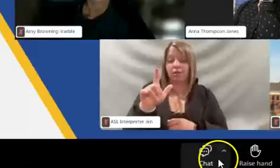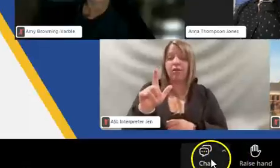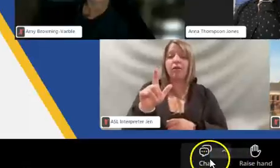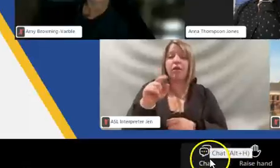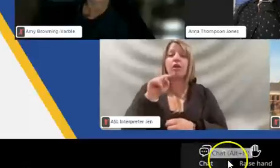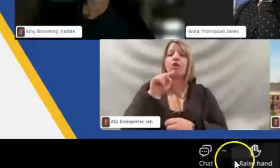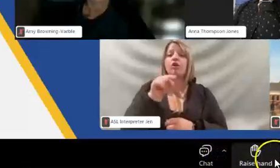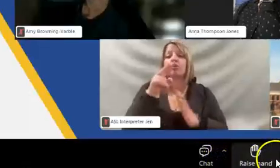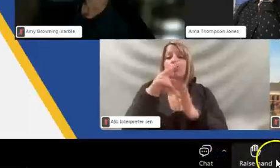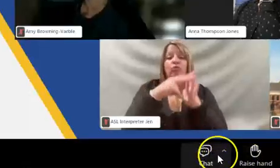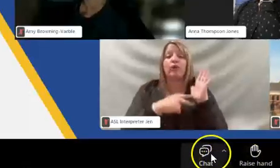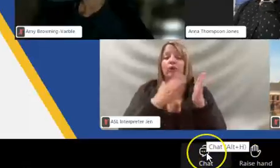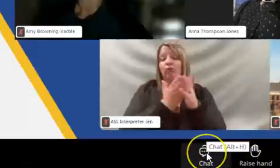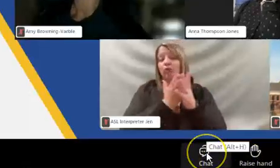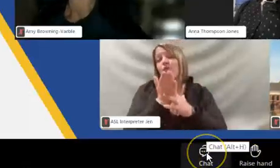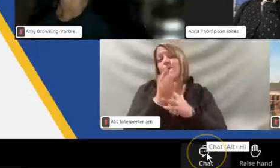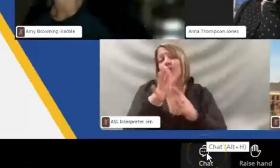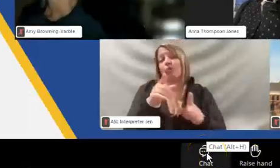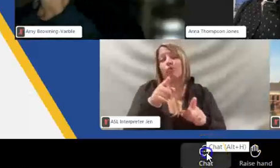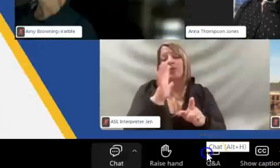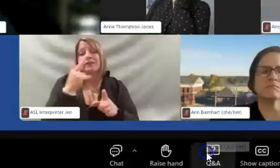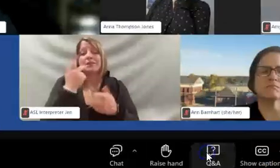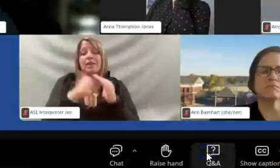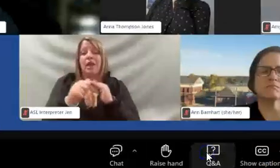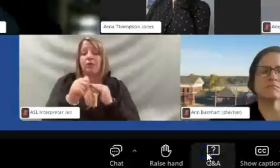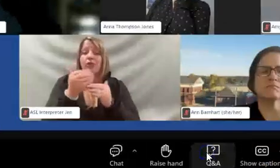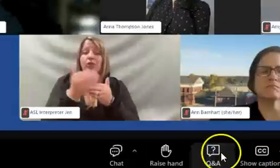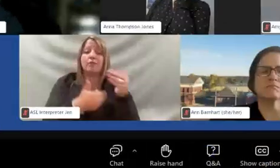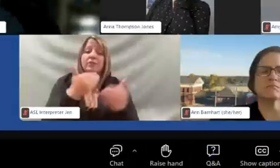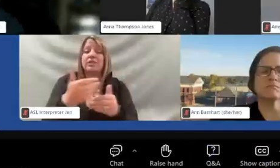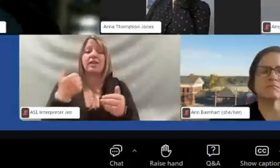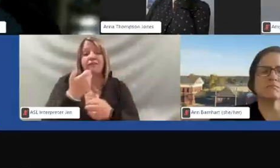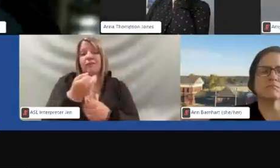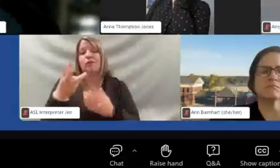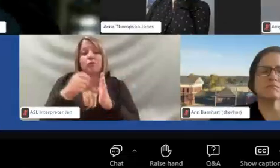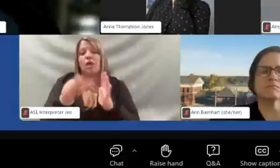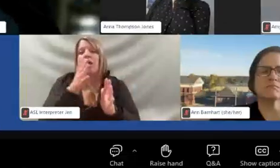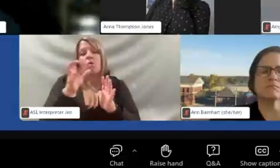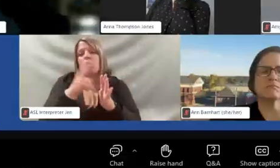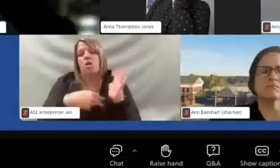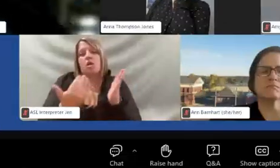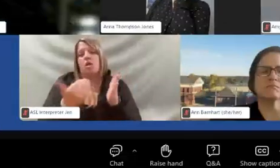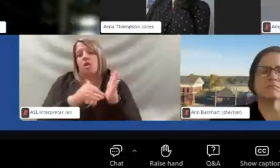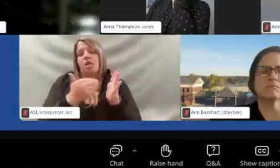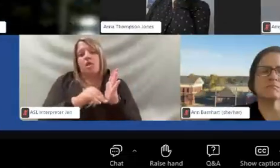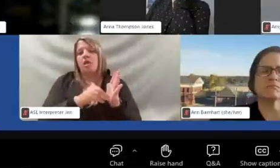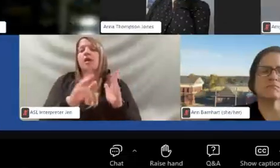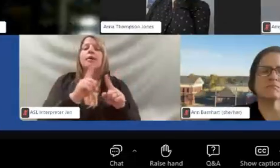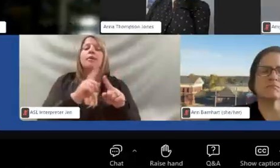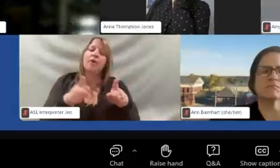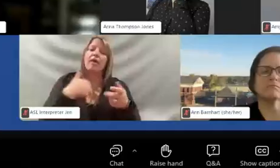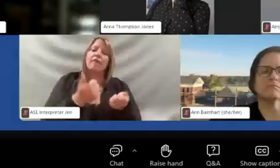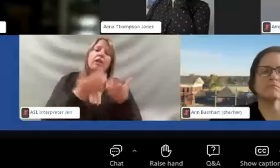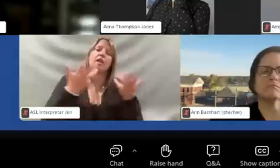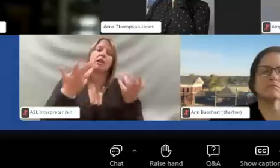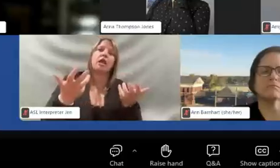when you look through here, it talks under the procedures. It's a few pages, so I don't want to read this word for word, but it's a lot